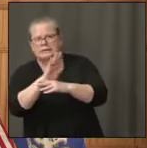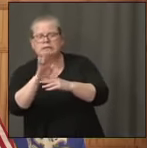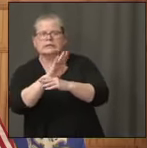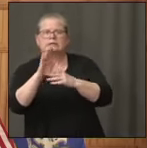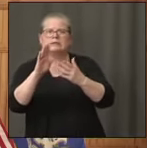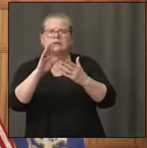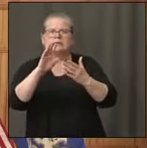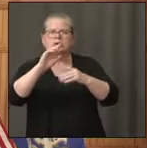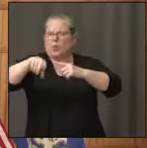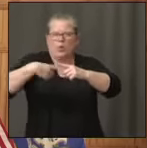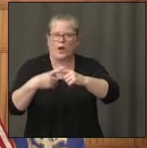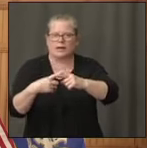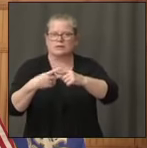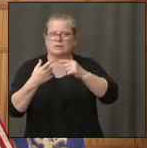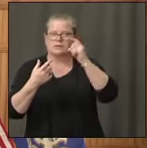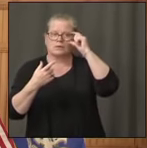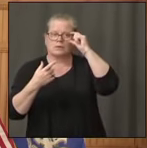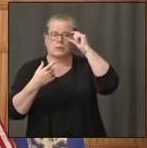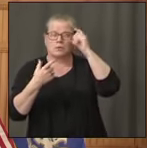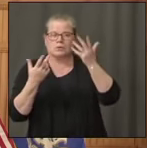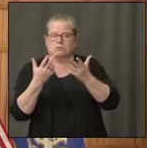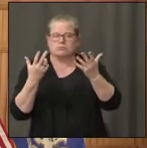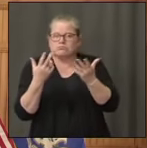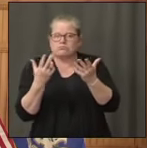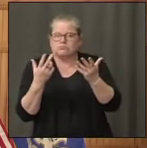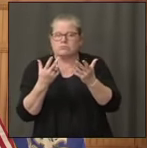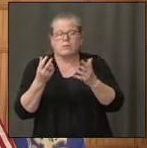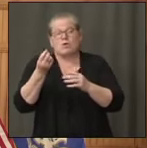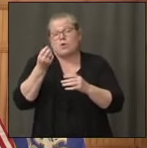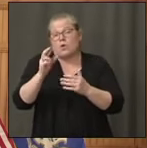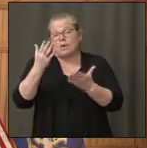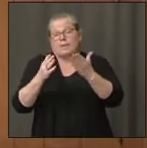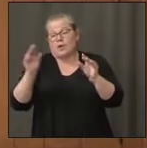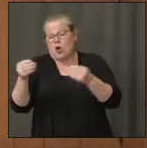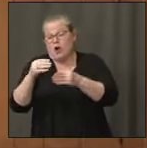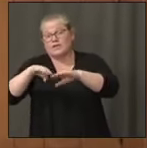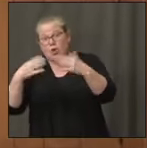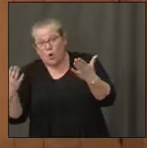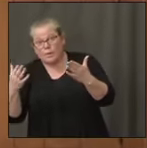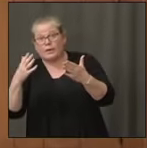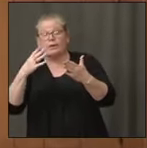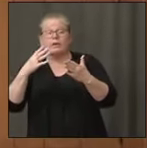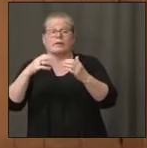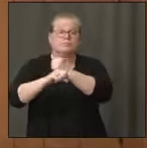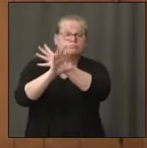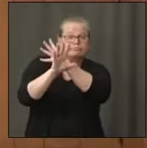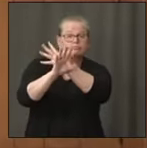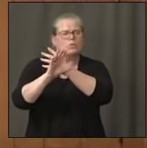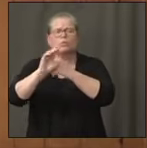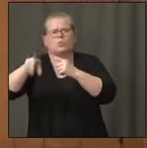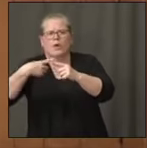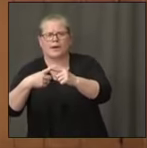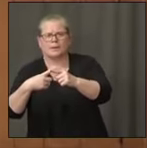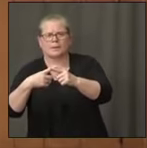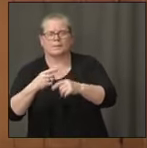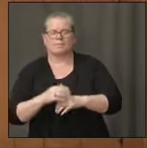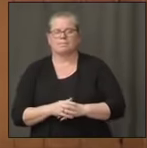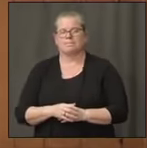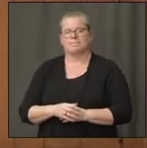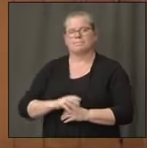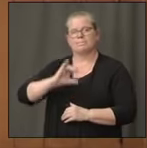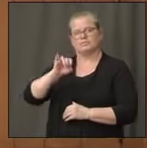remote? You want that? Sure. So we're following with our state operations the same protocols